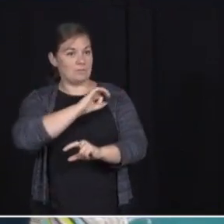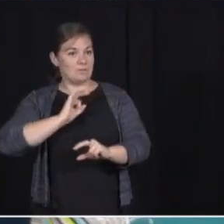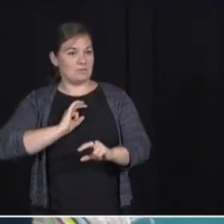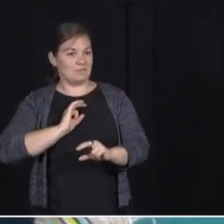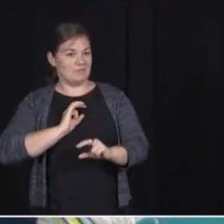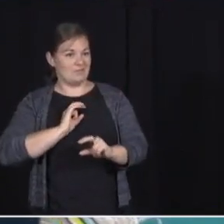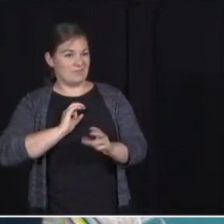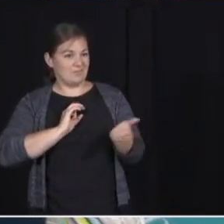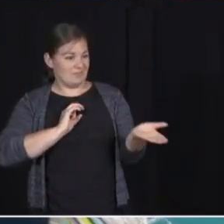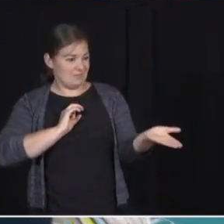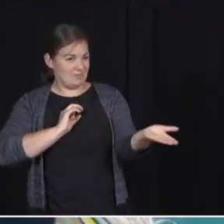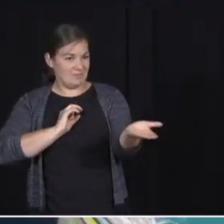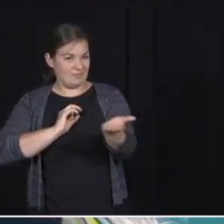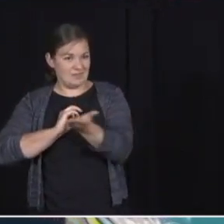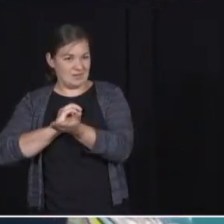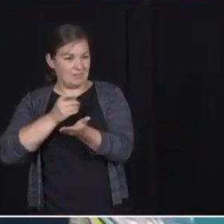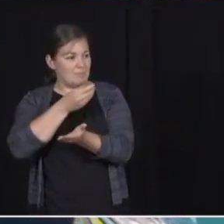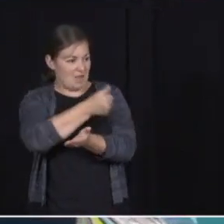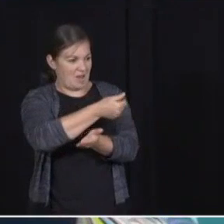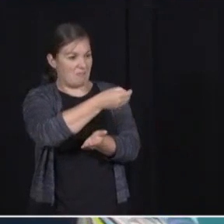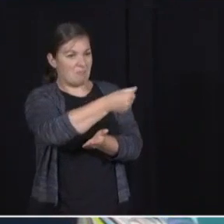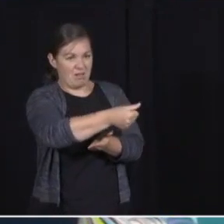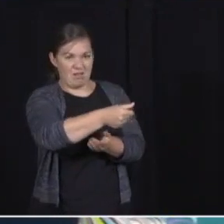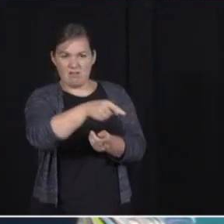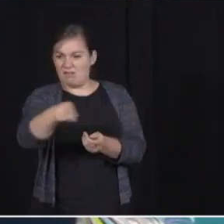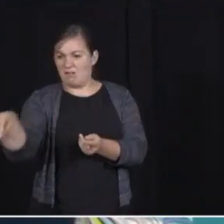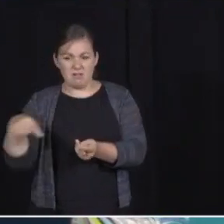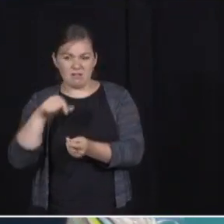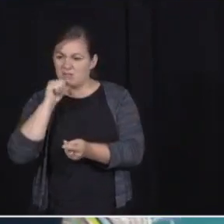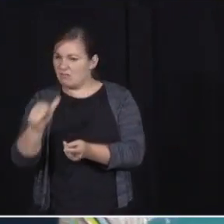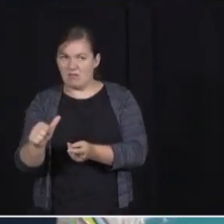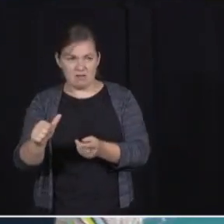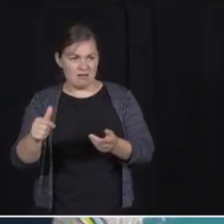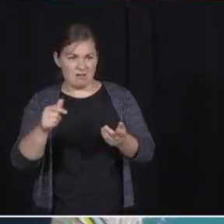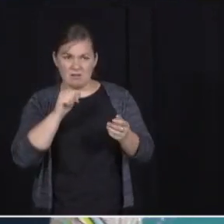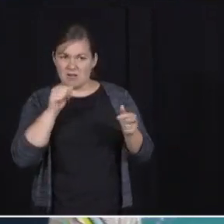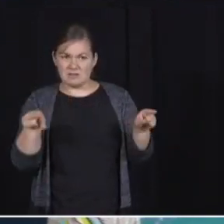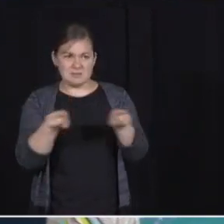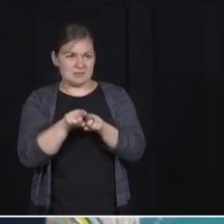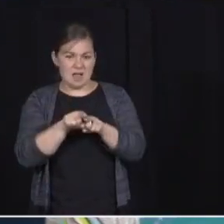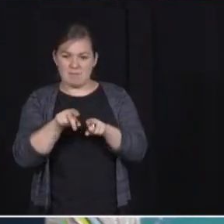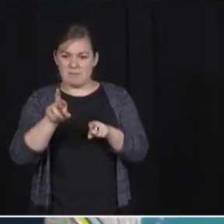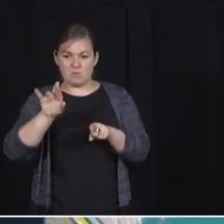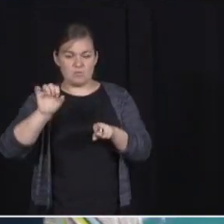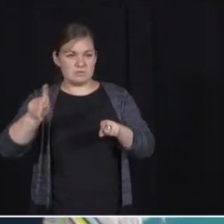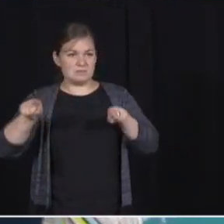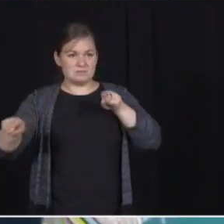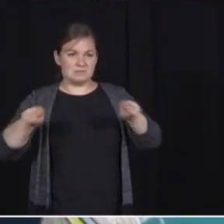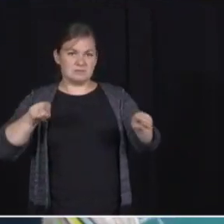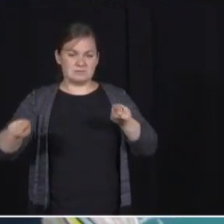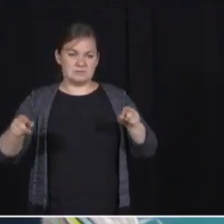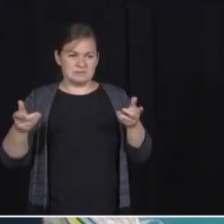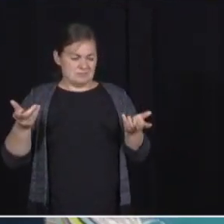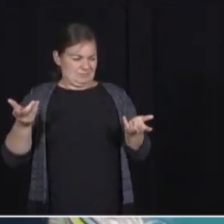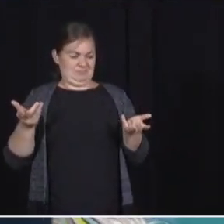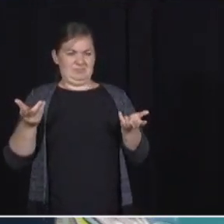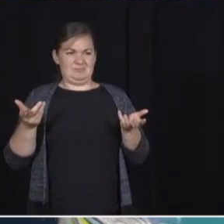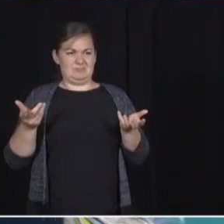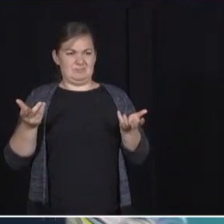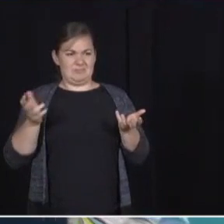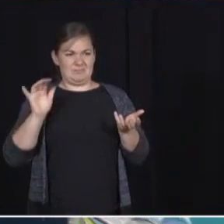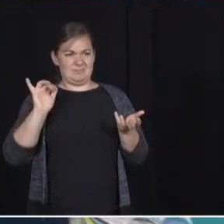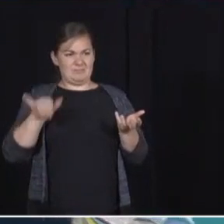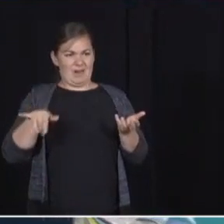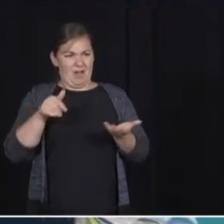who are getting it. And these people have been putting themselves at risk during the pandemic, doing things like establishing airways for COVID